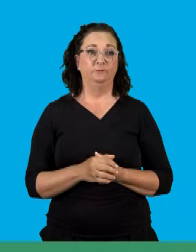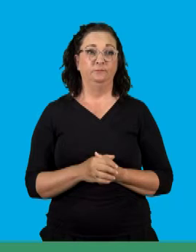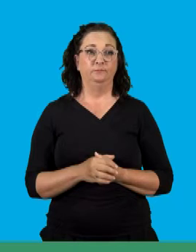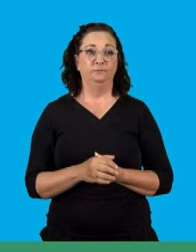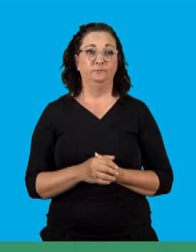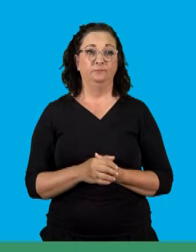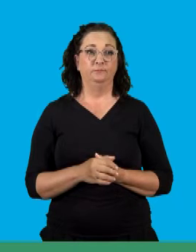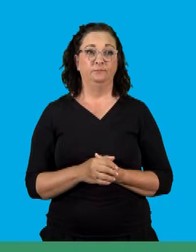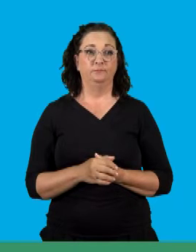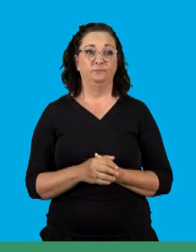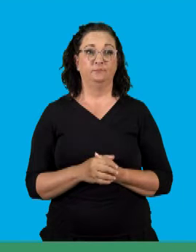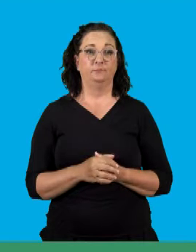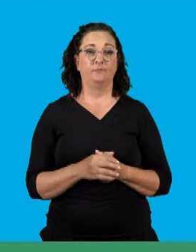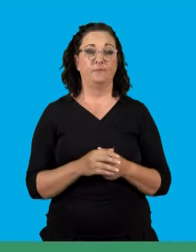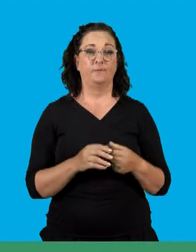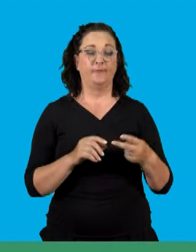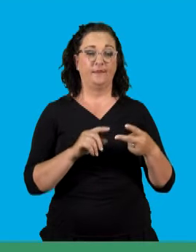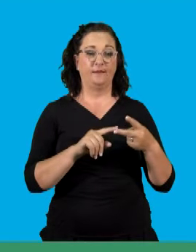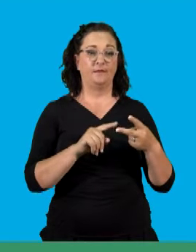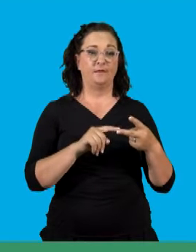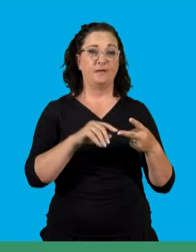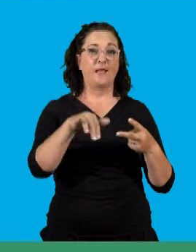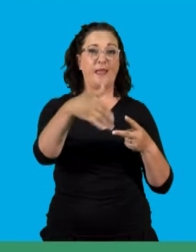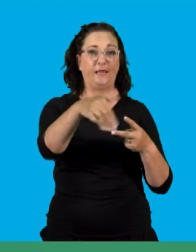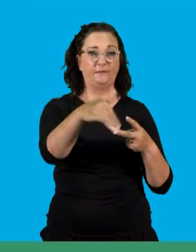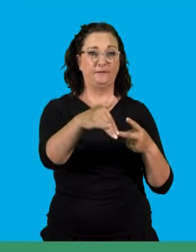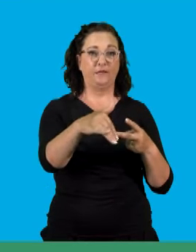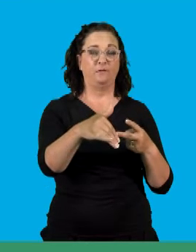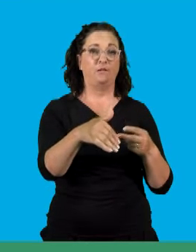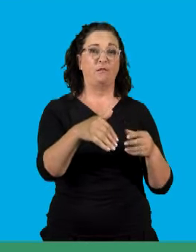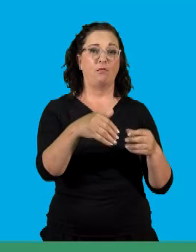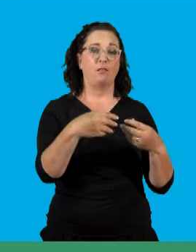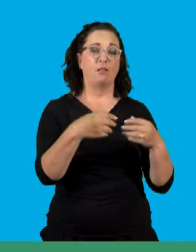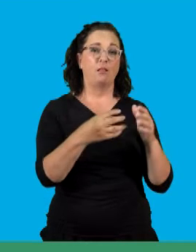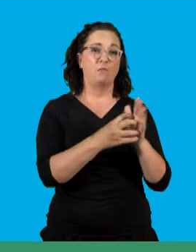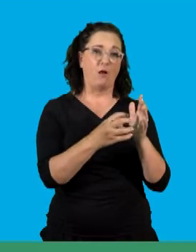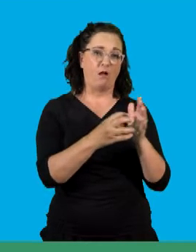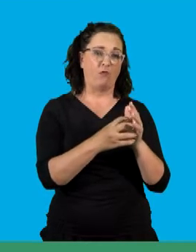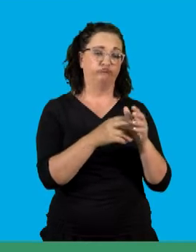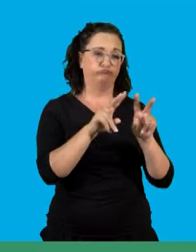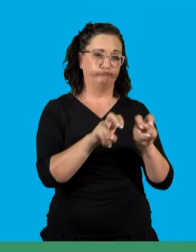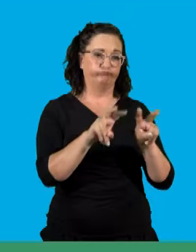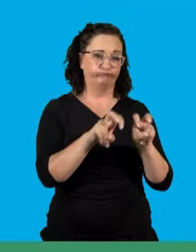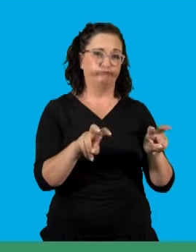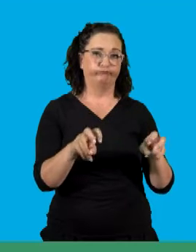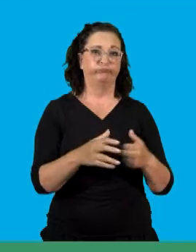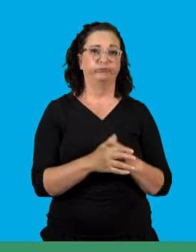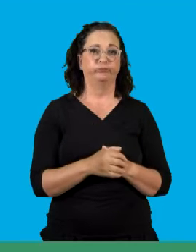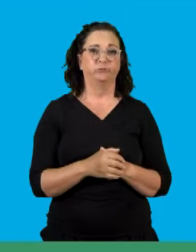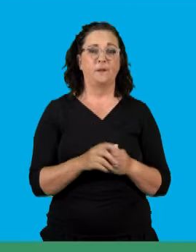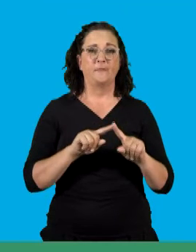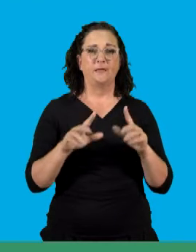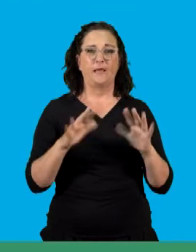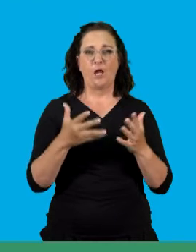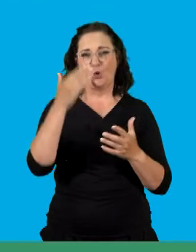Right, the second one is external market research. How do you know that this was conducted externally or outside? So